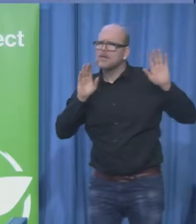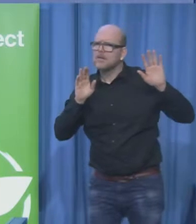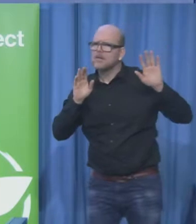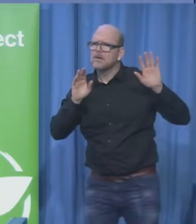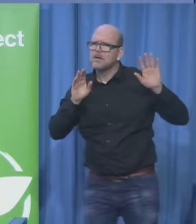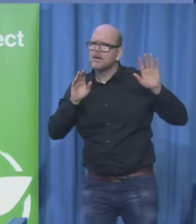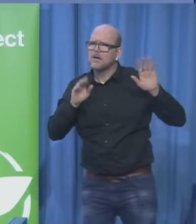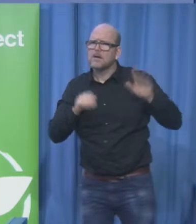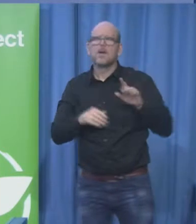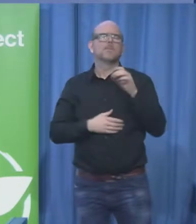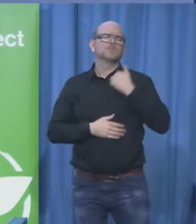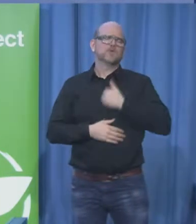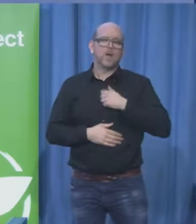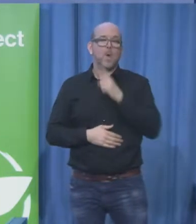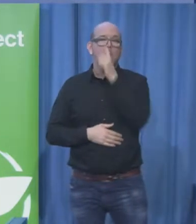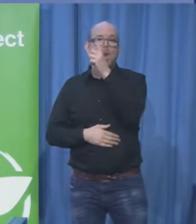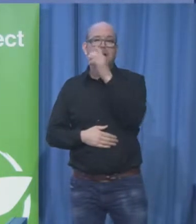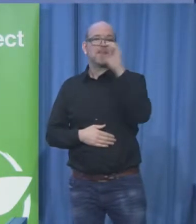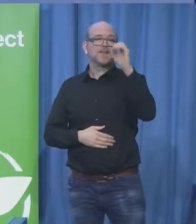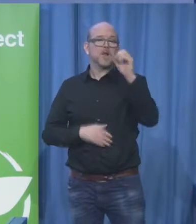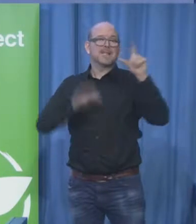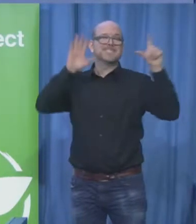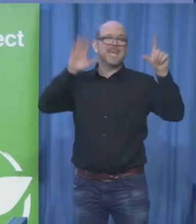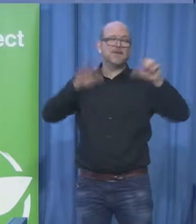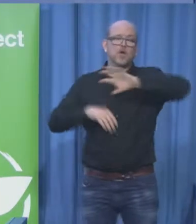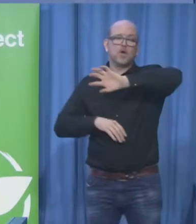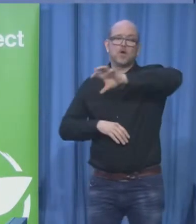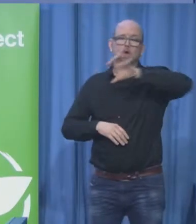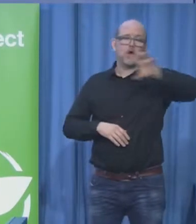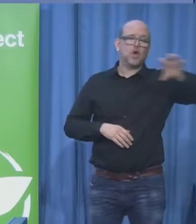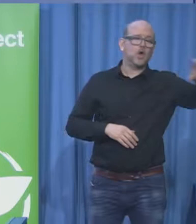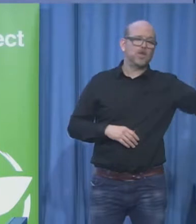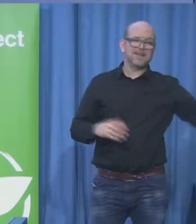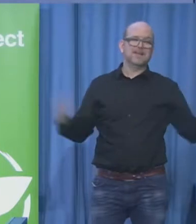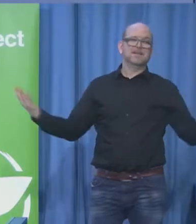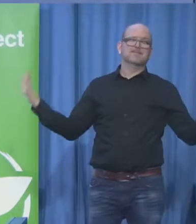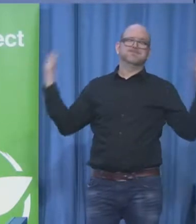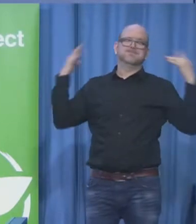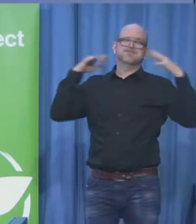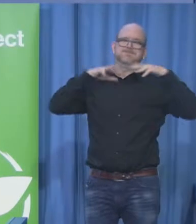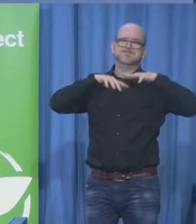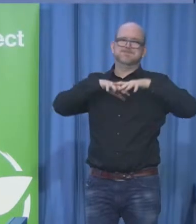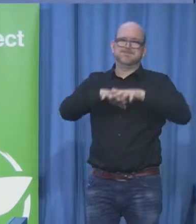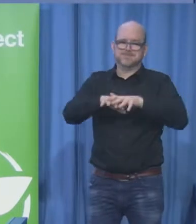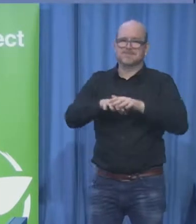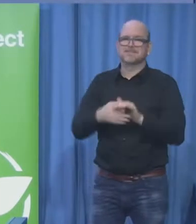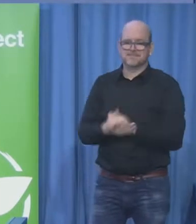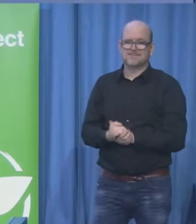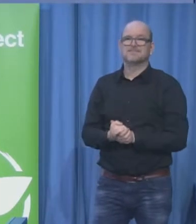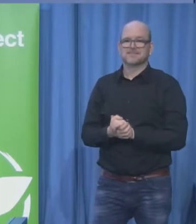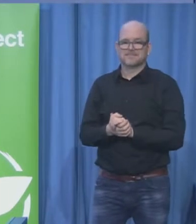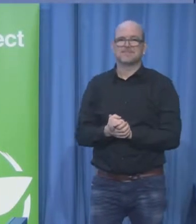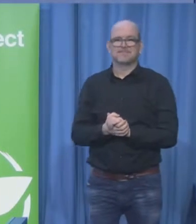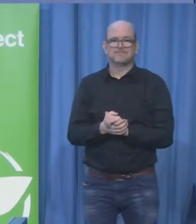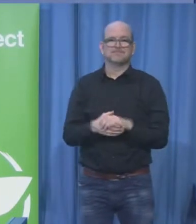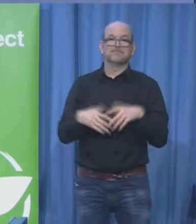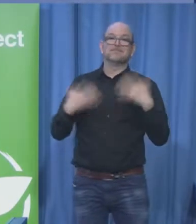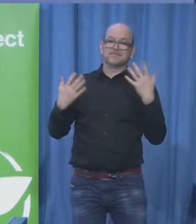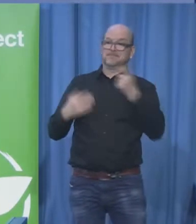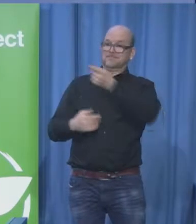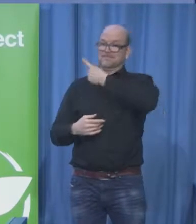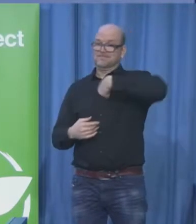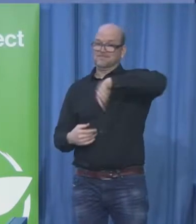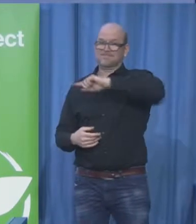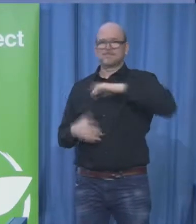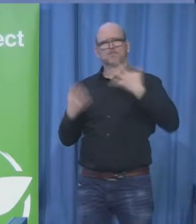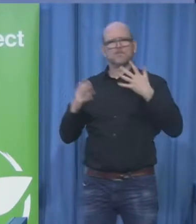program. We invite you to share and join on our social media platforms